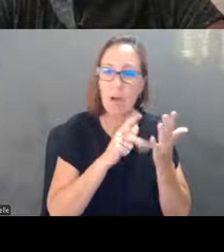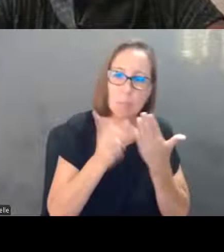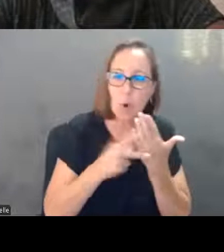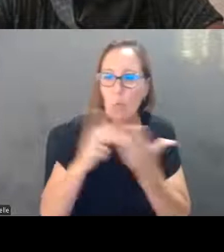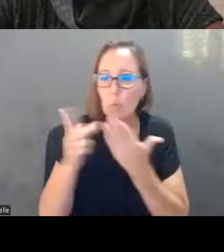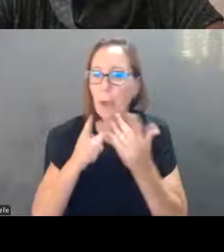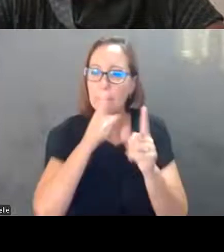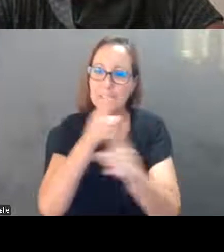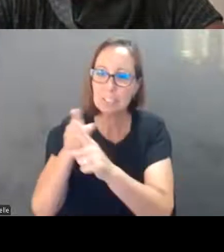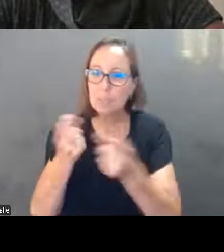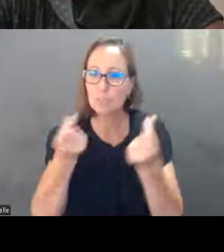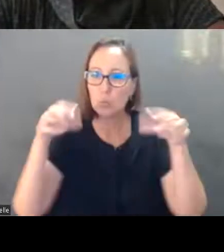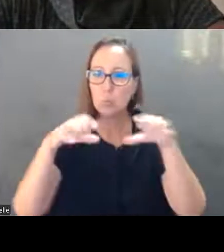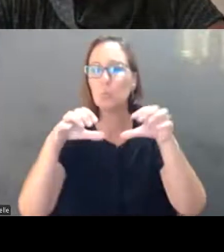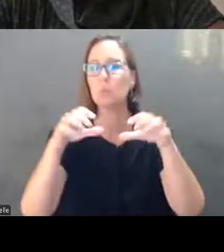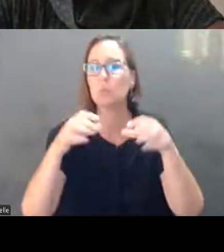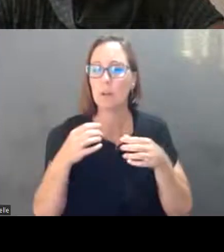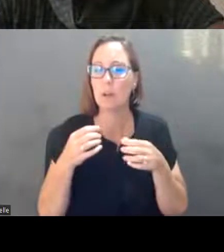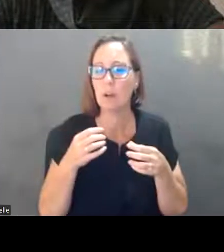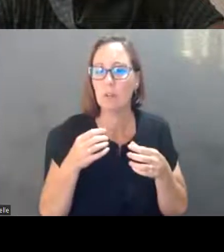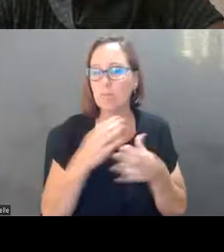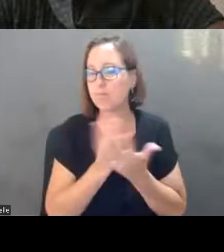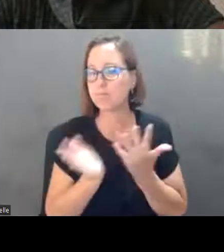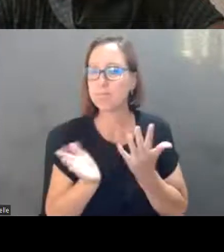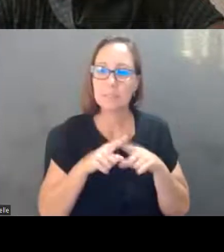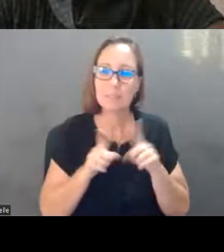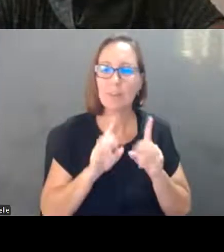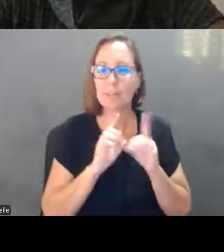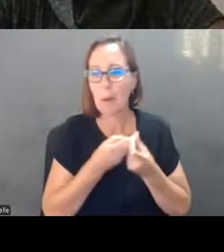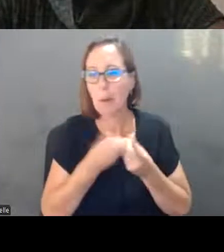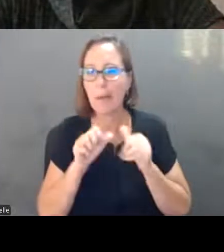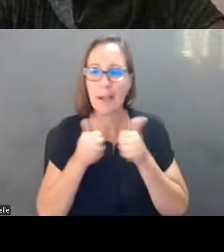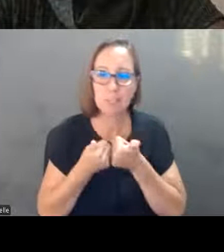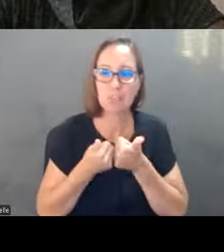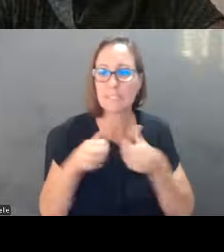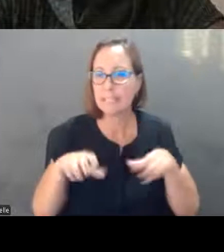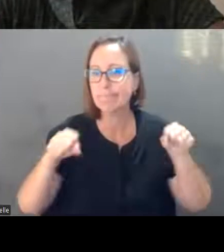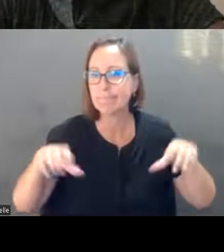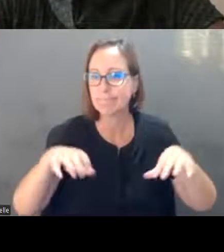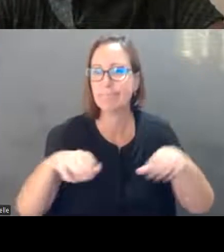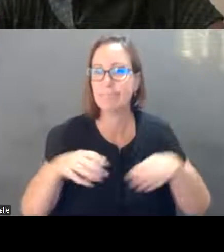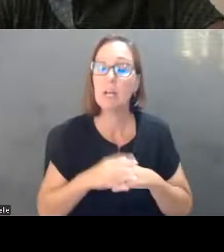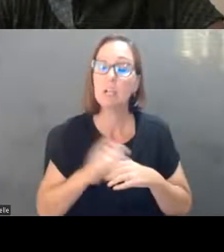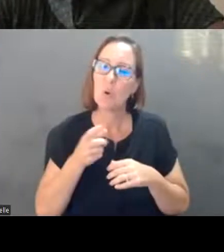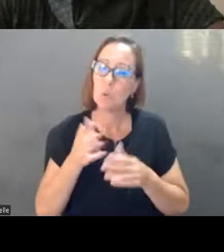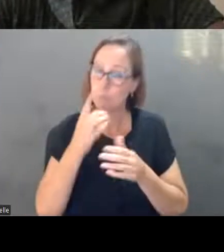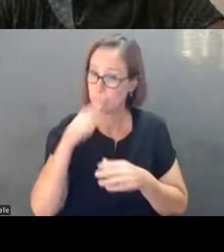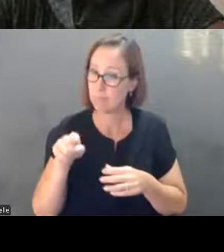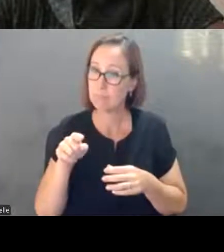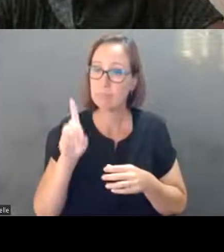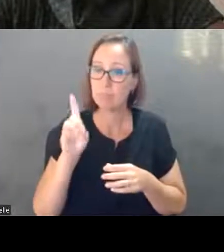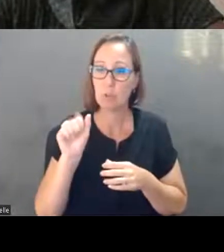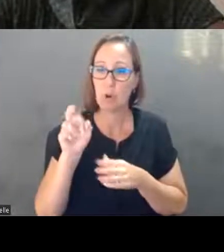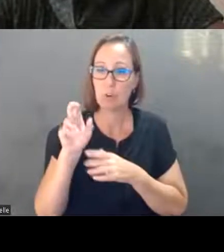initiatives across kind of different departments and agencies. So I wanted to ask if you could kind of speak to some of